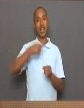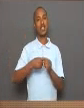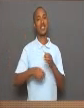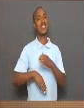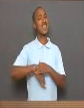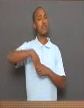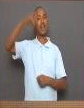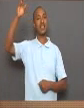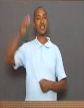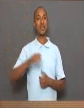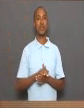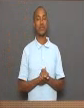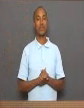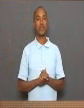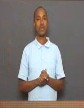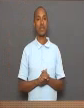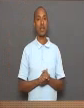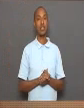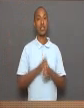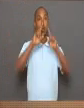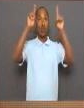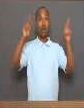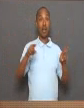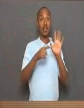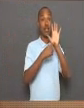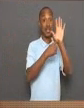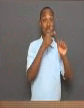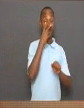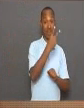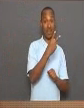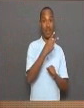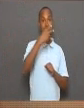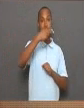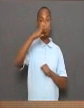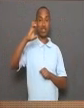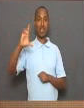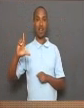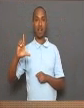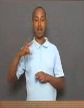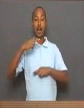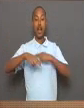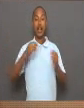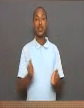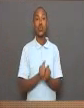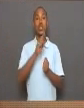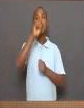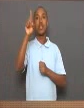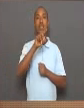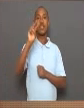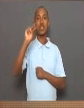liberated. As you can see here, when hydrochloric acid reacts with